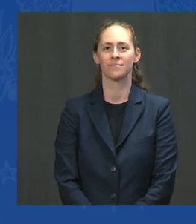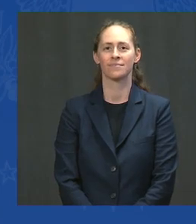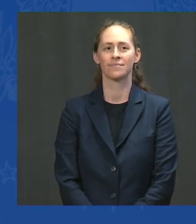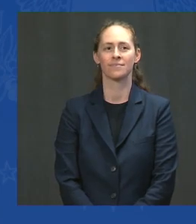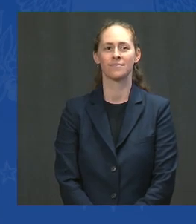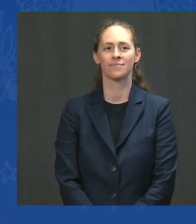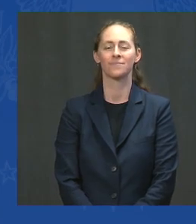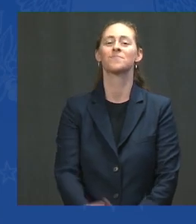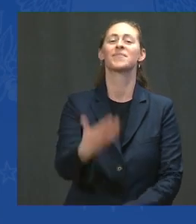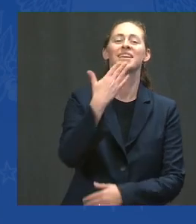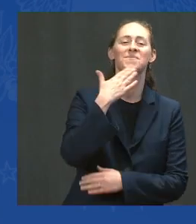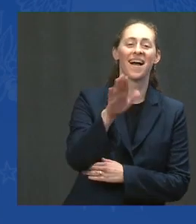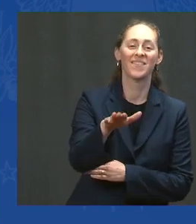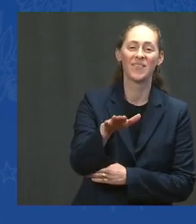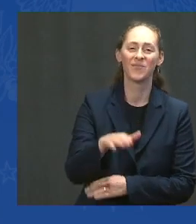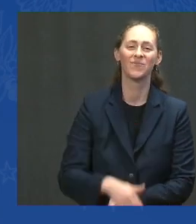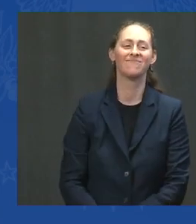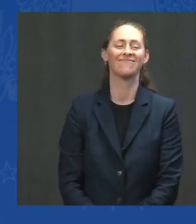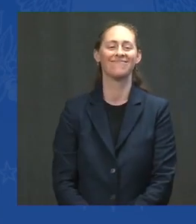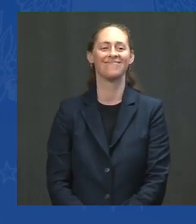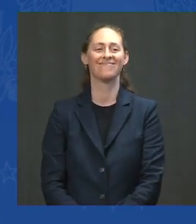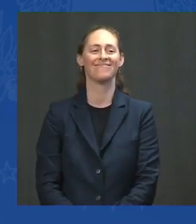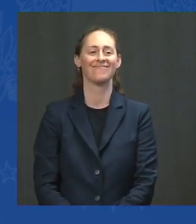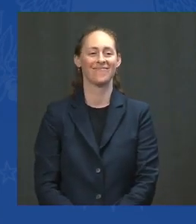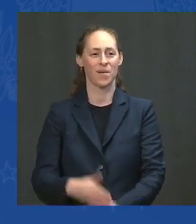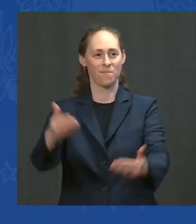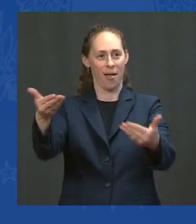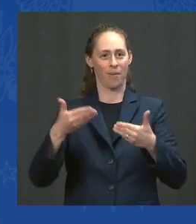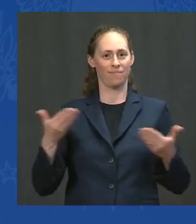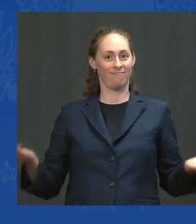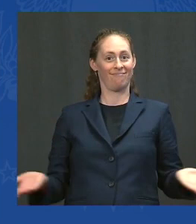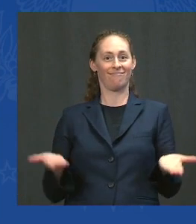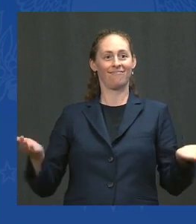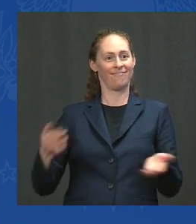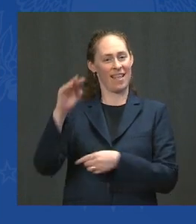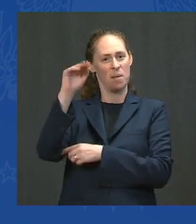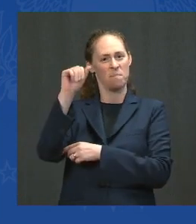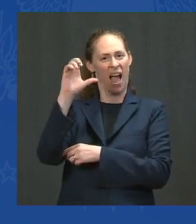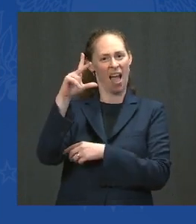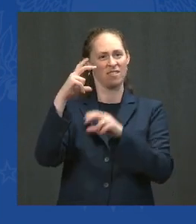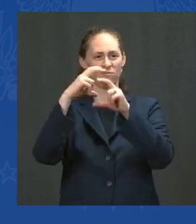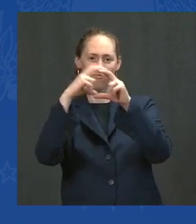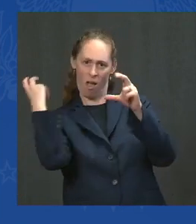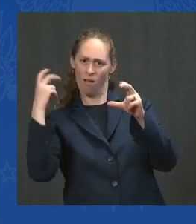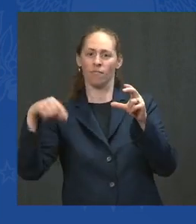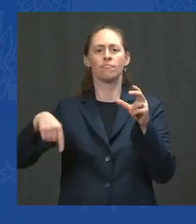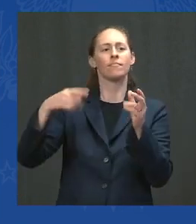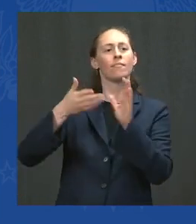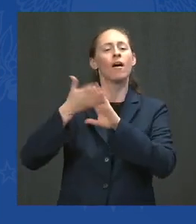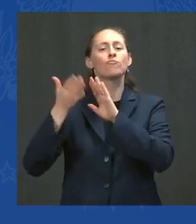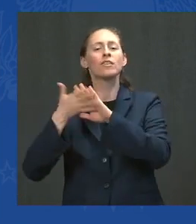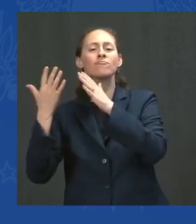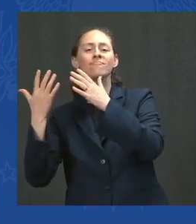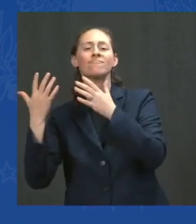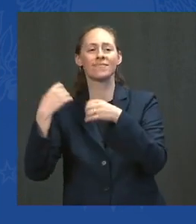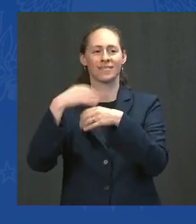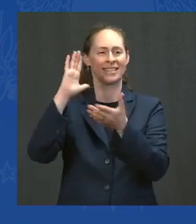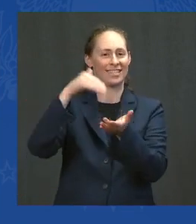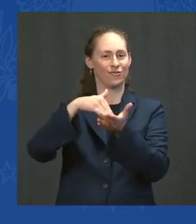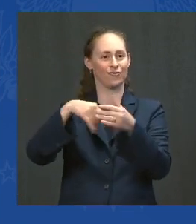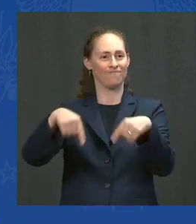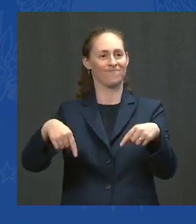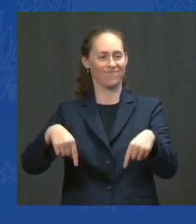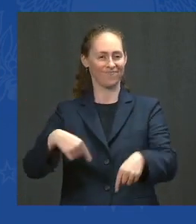Good afternoon and welcome to our Mack Trucks Lehigh Valley operations. My name is Carlo Bett. I've been a